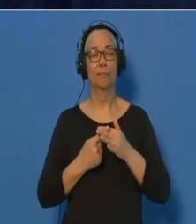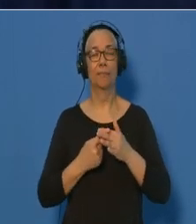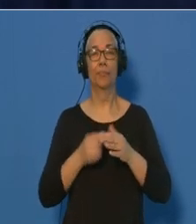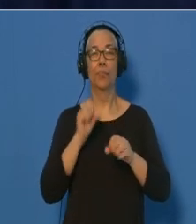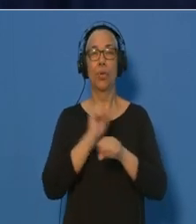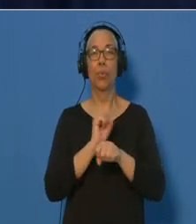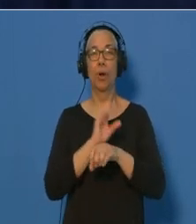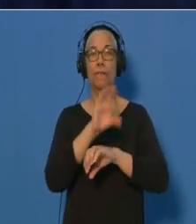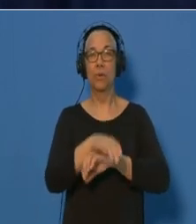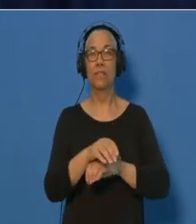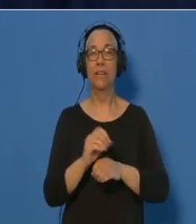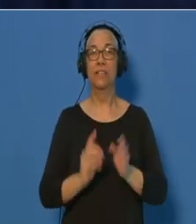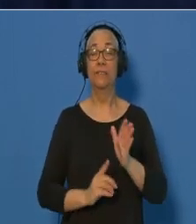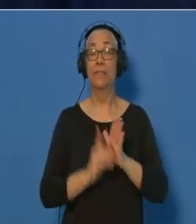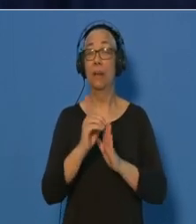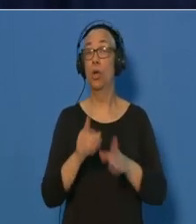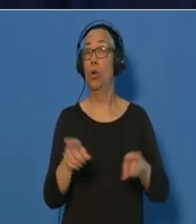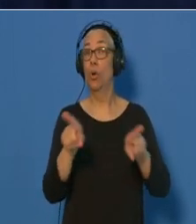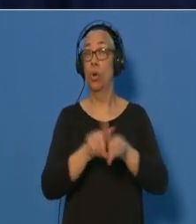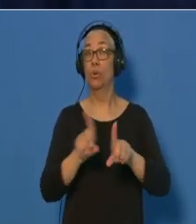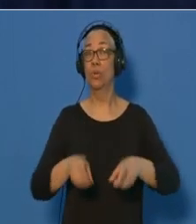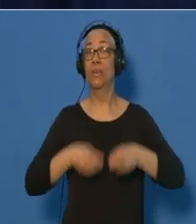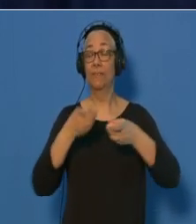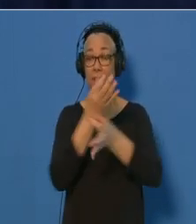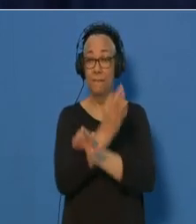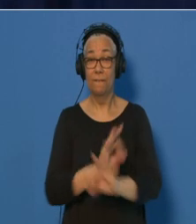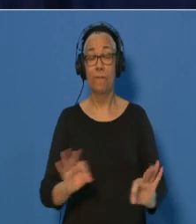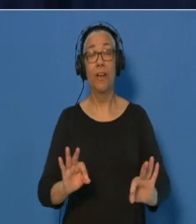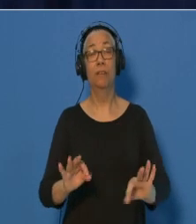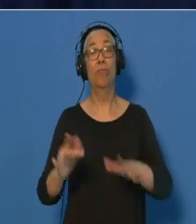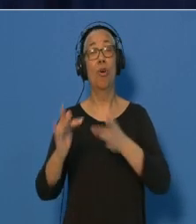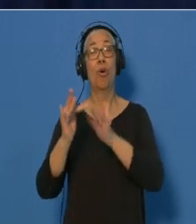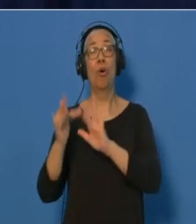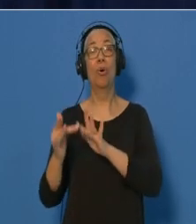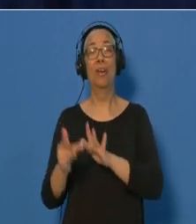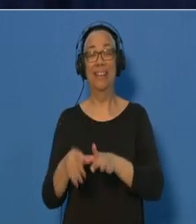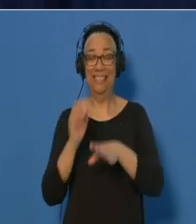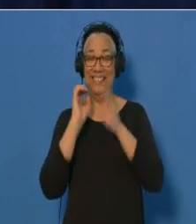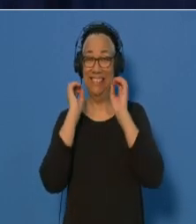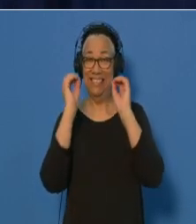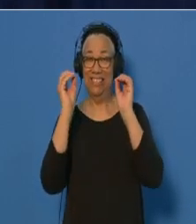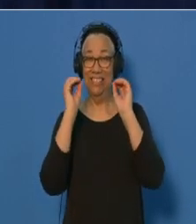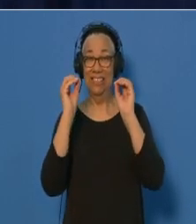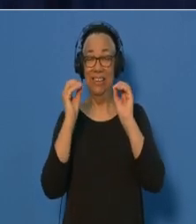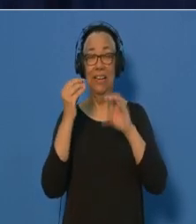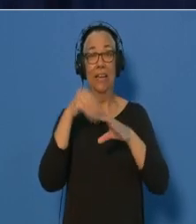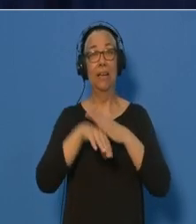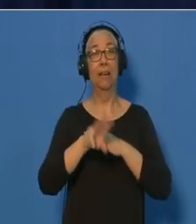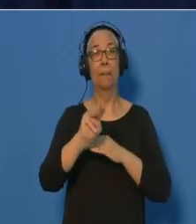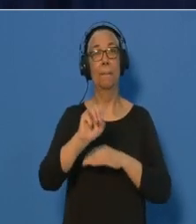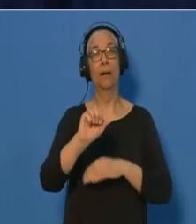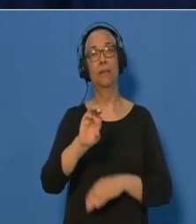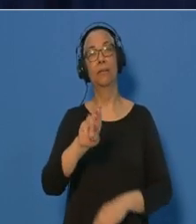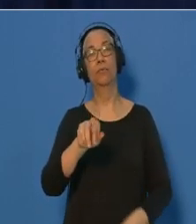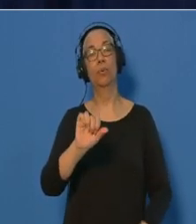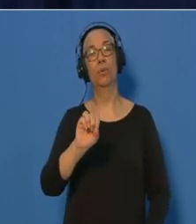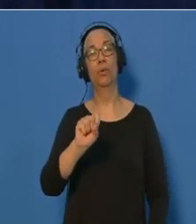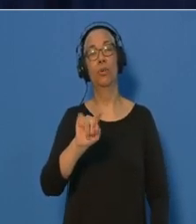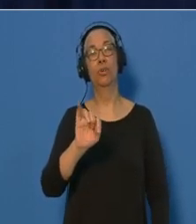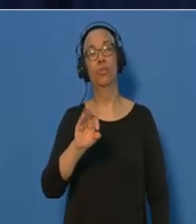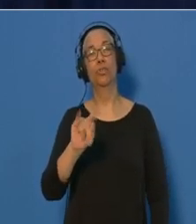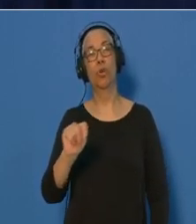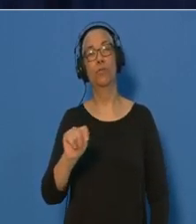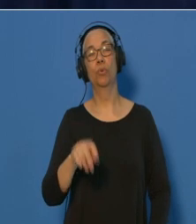Workforce Development also offers free online tutorials in the Microsoft Office suite and many more